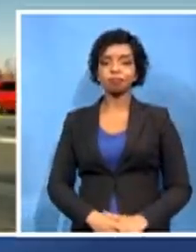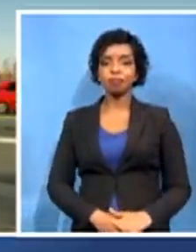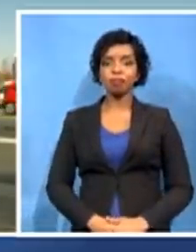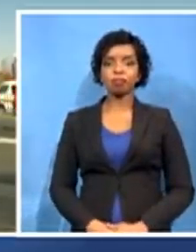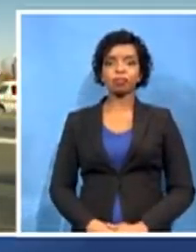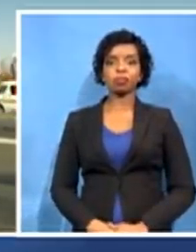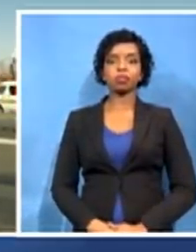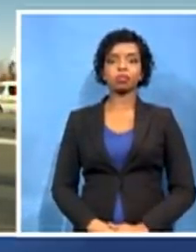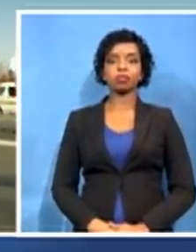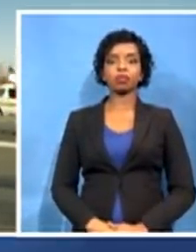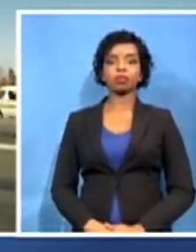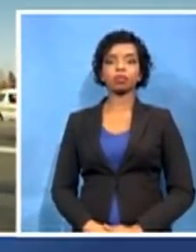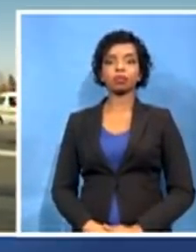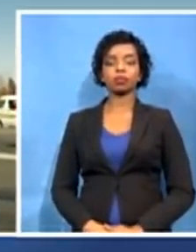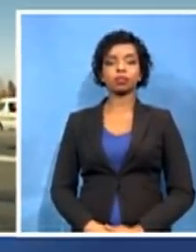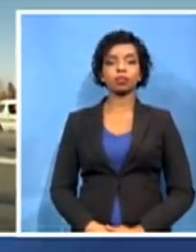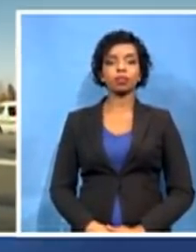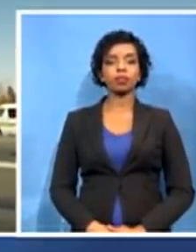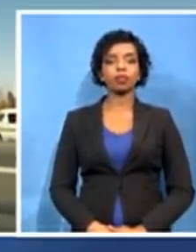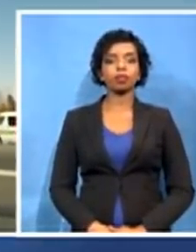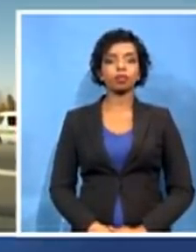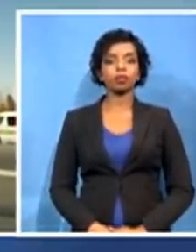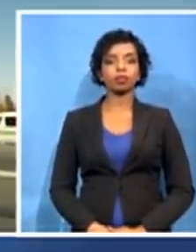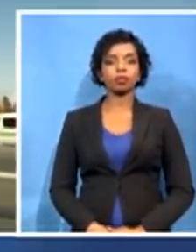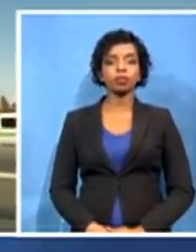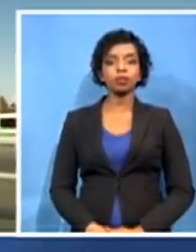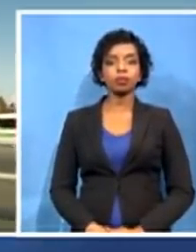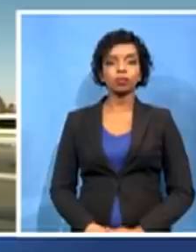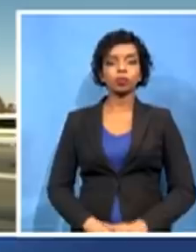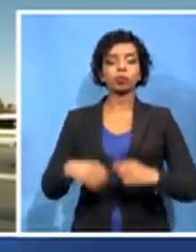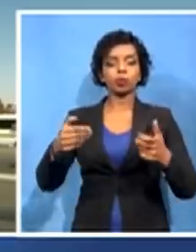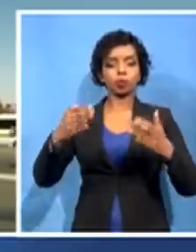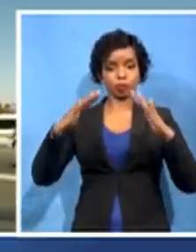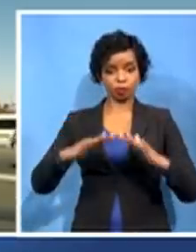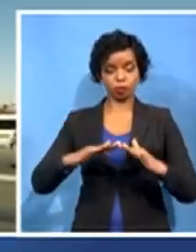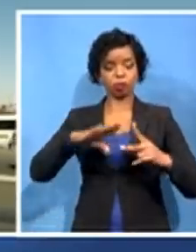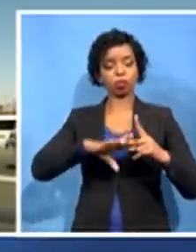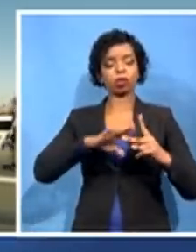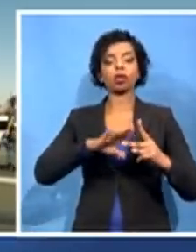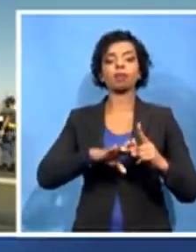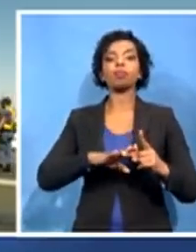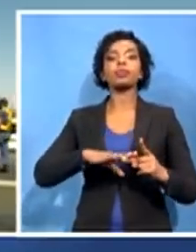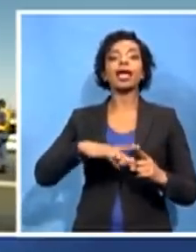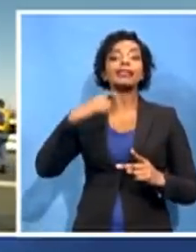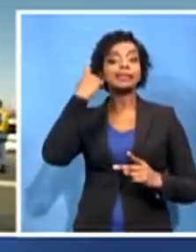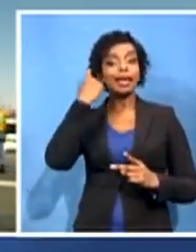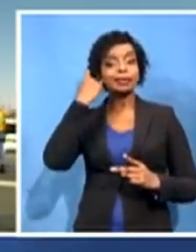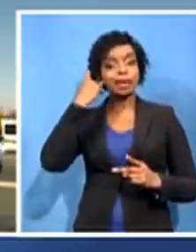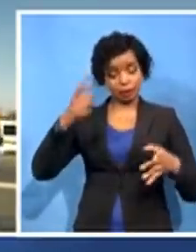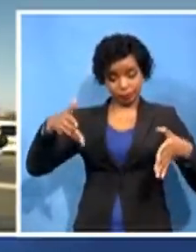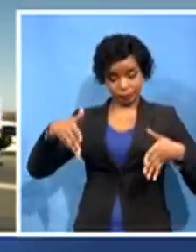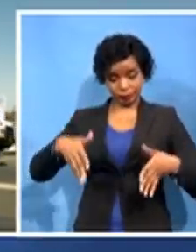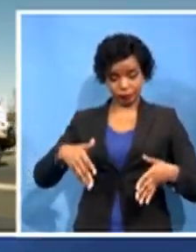We have the Secretary of Free State, Commissar Busangu.